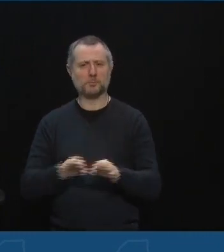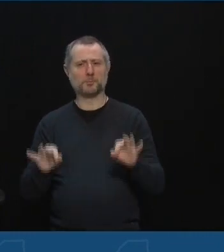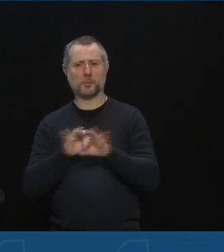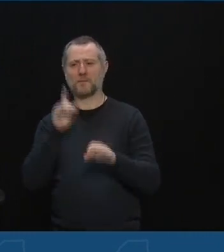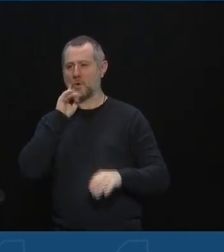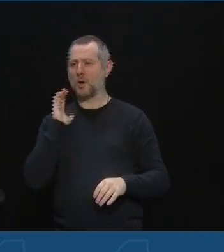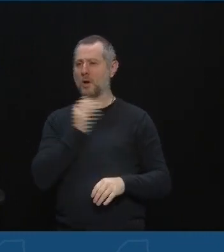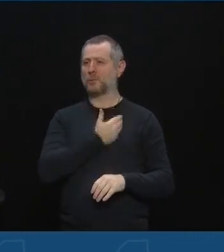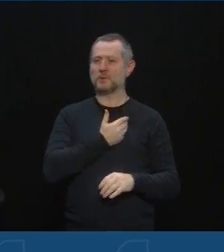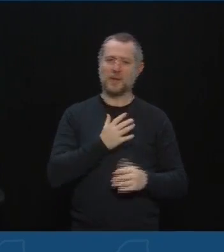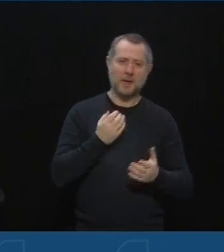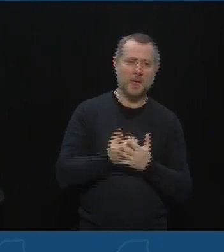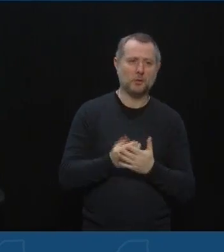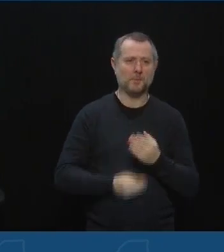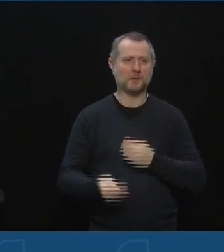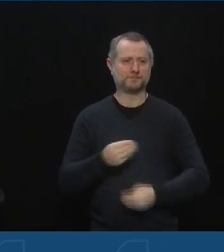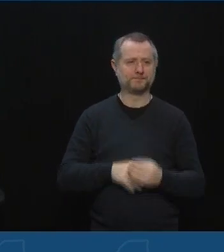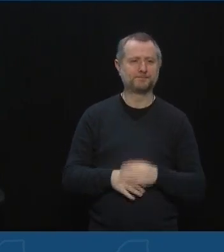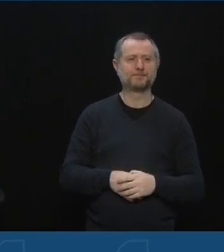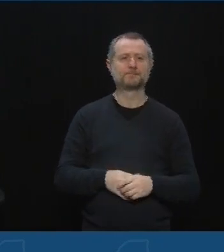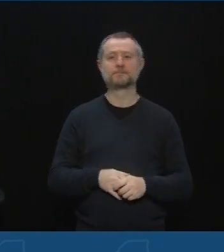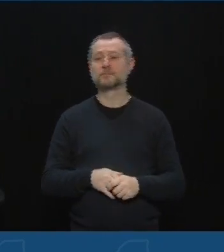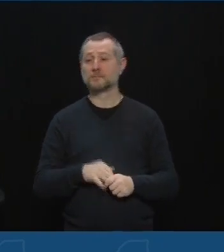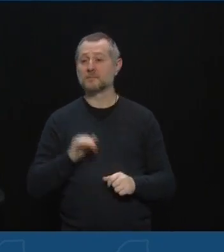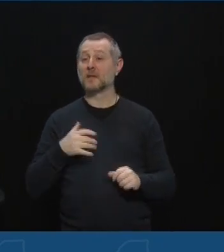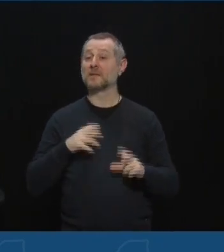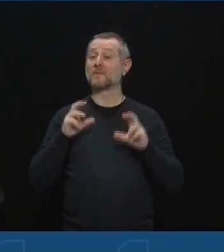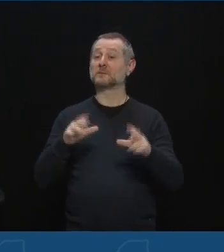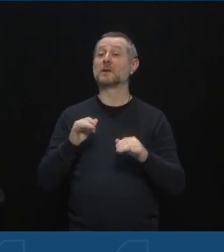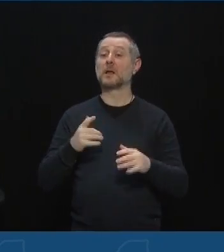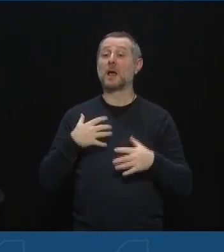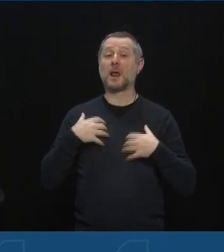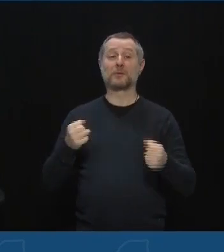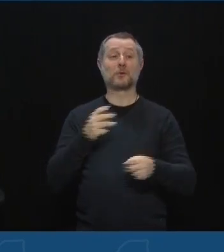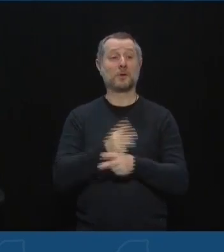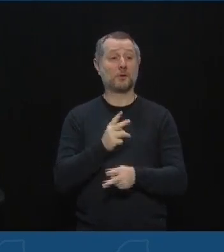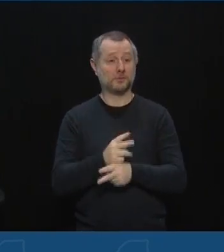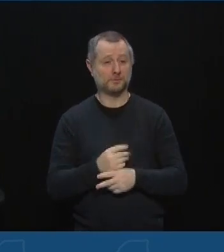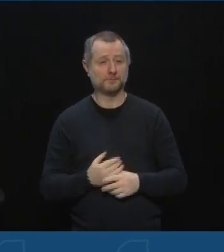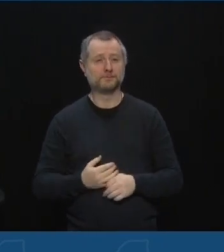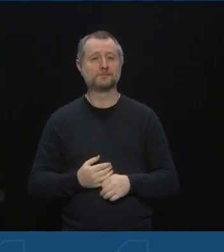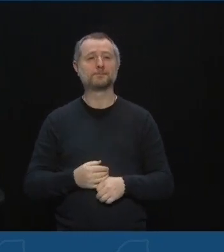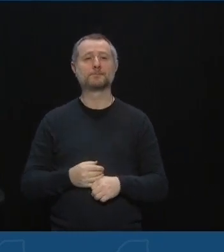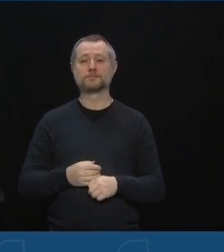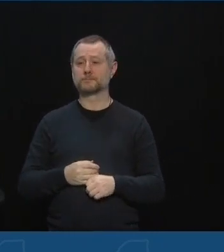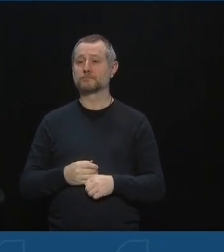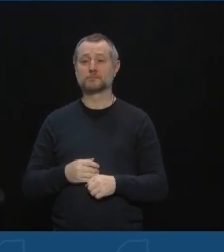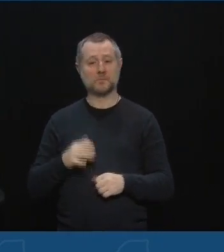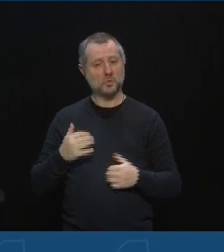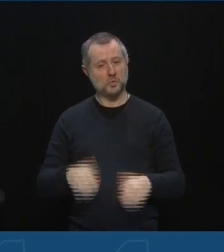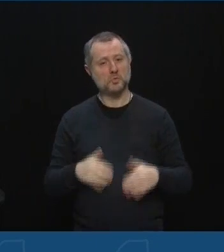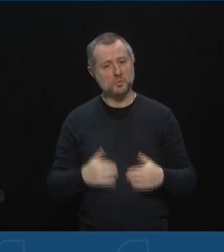and our economy. So we're going to keep investing also in our health care. My gosh, if we ever realized that there were